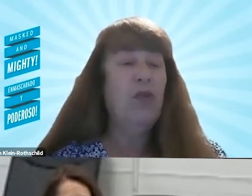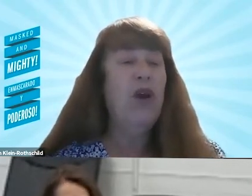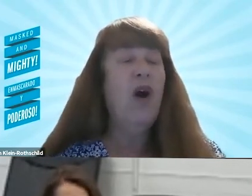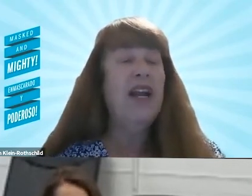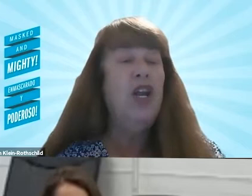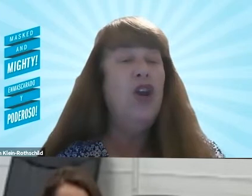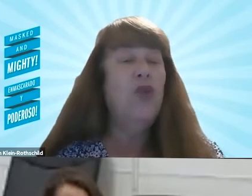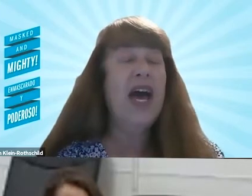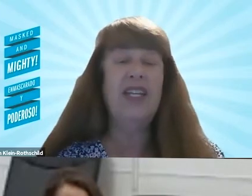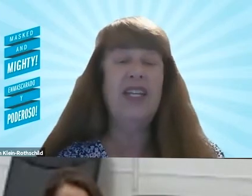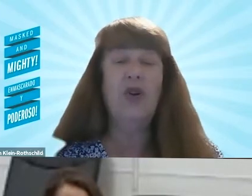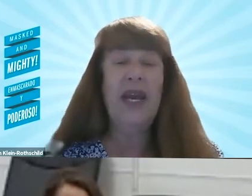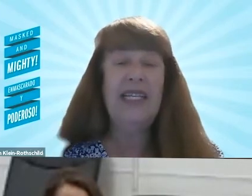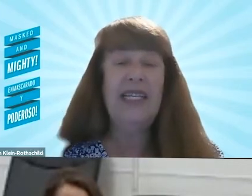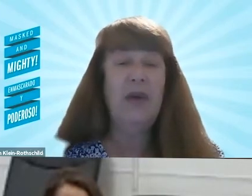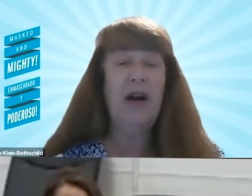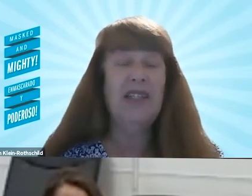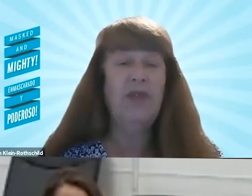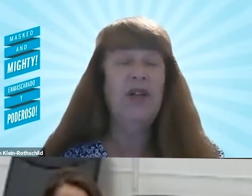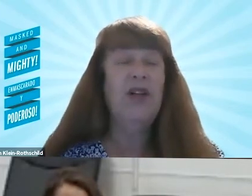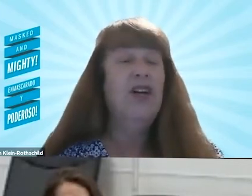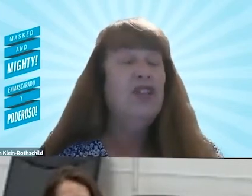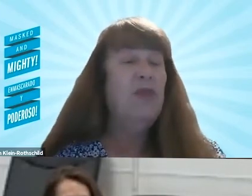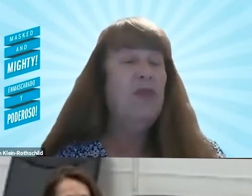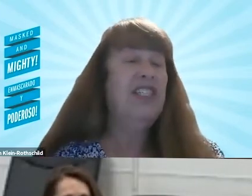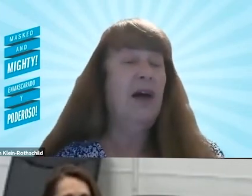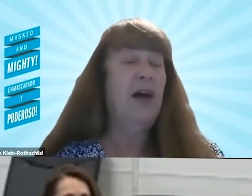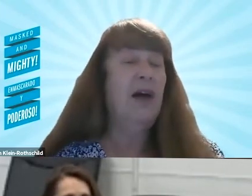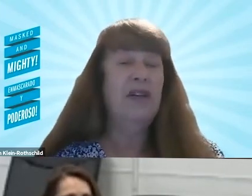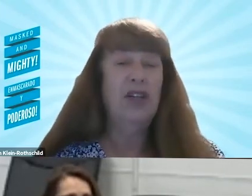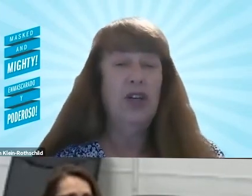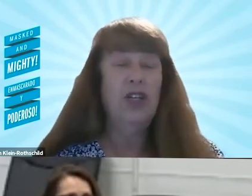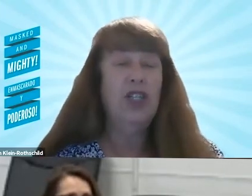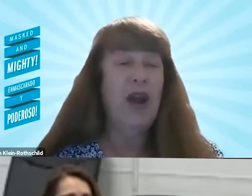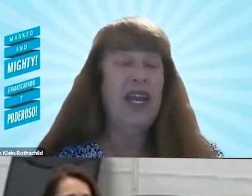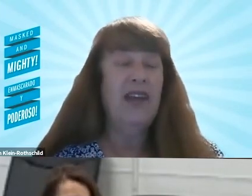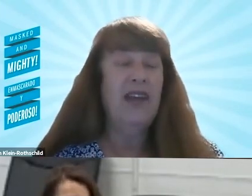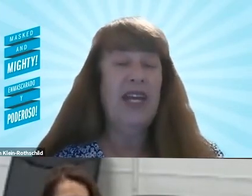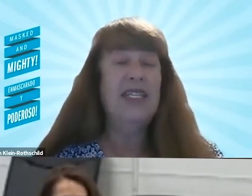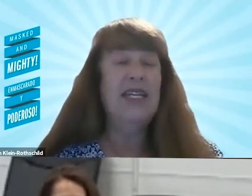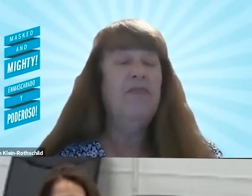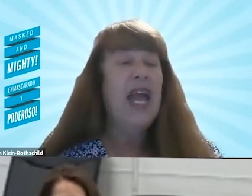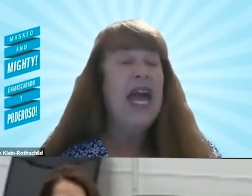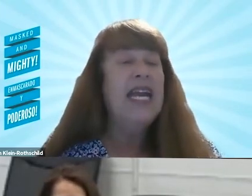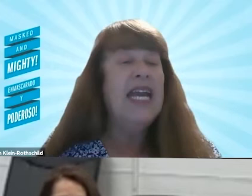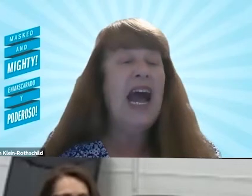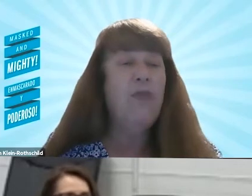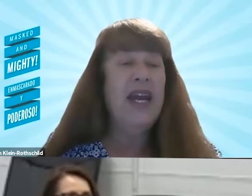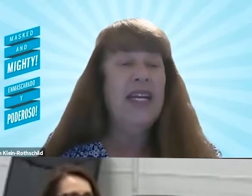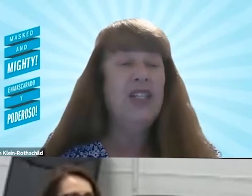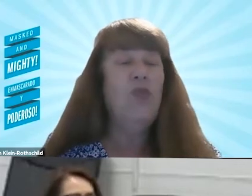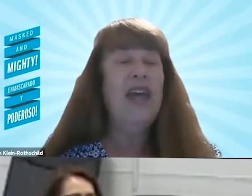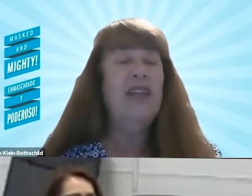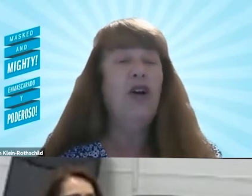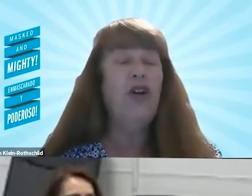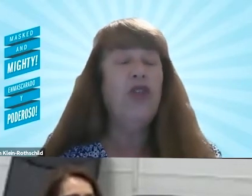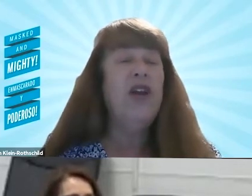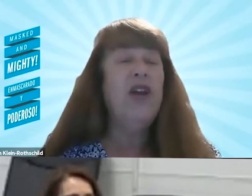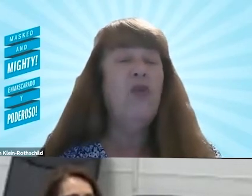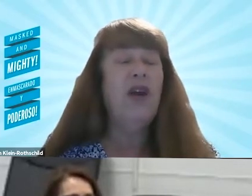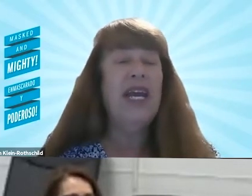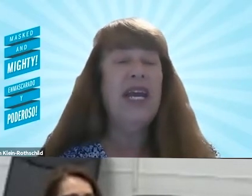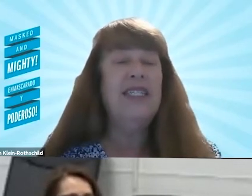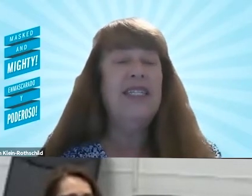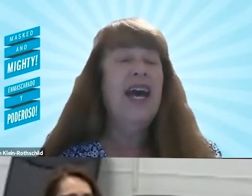spreading? We want to know that as quickly as possible so we stop spreading events. And an outbreak is when there